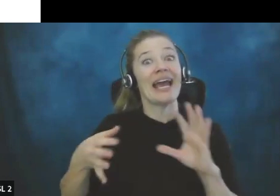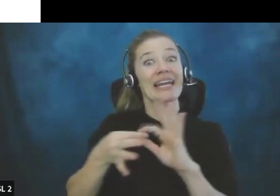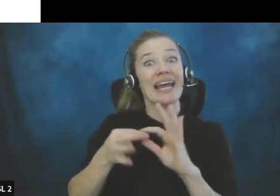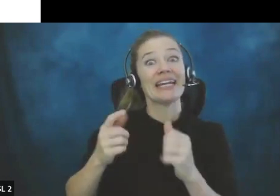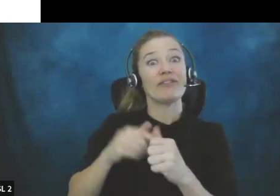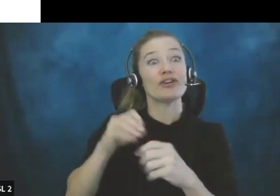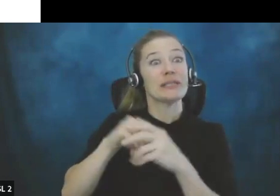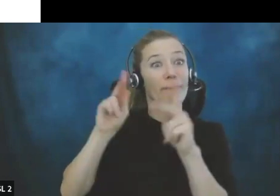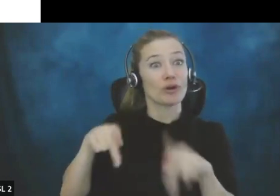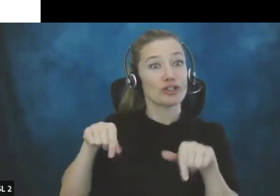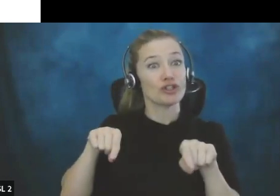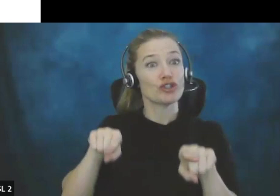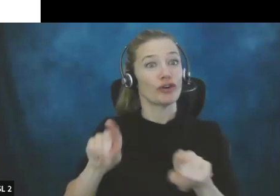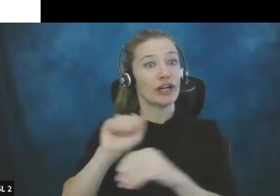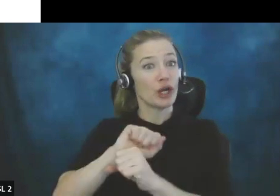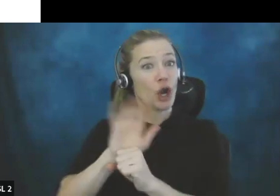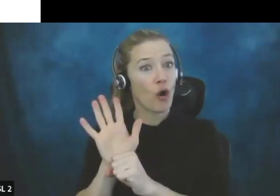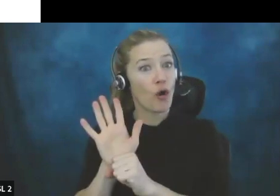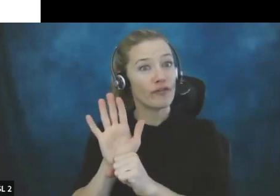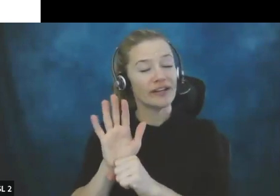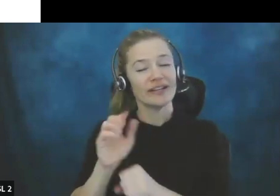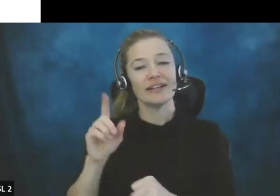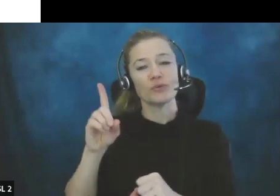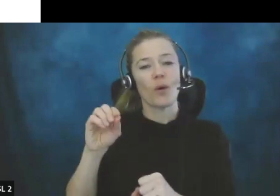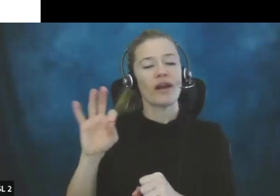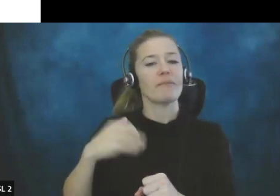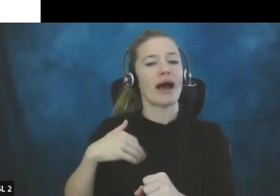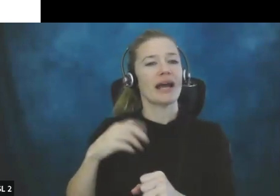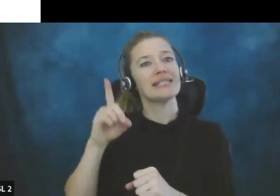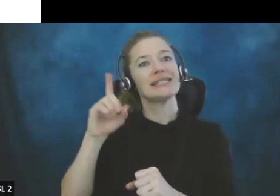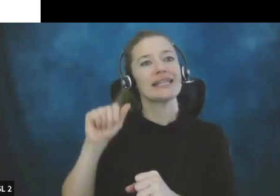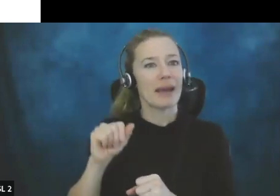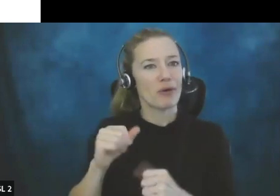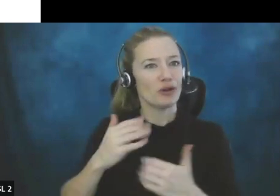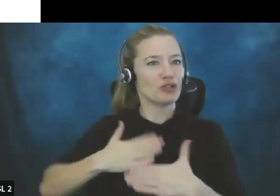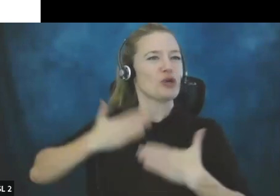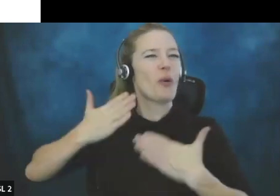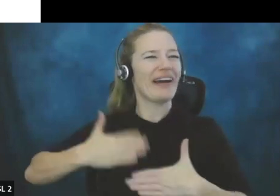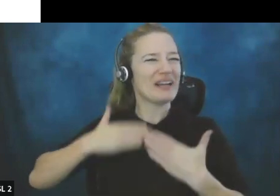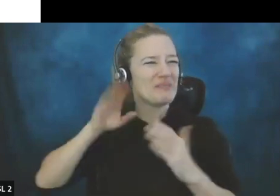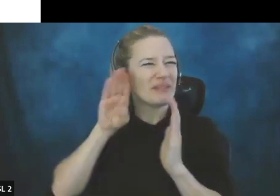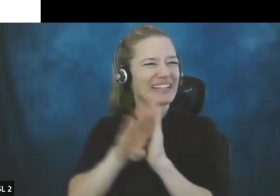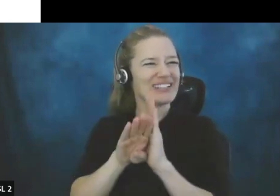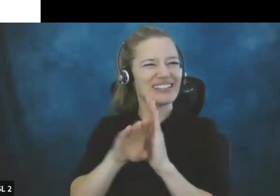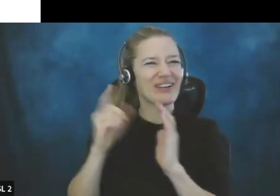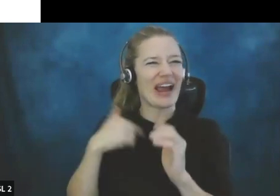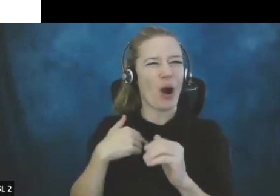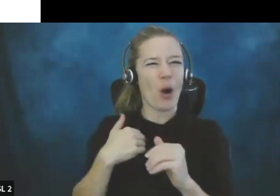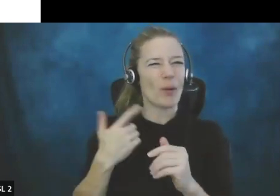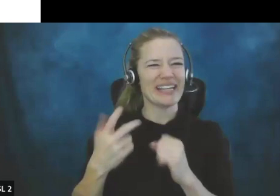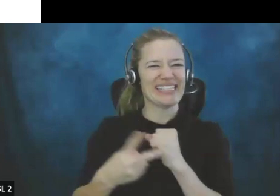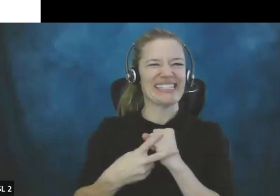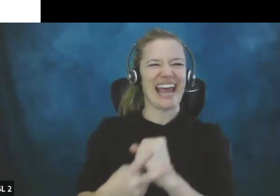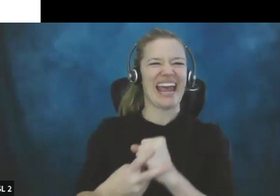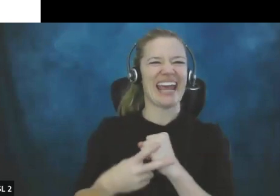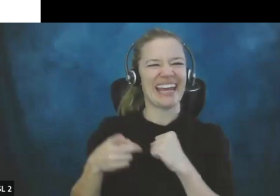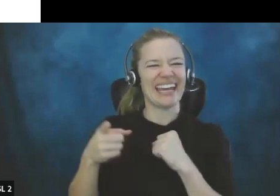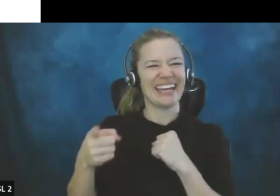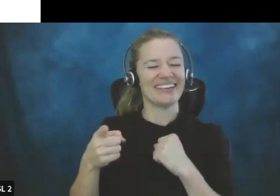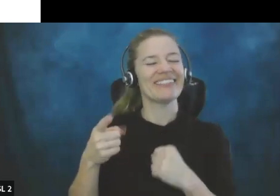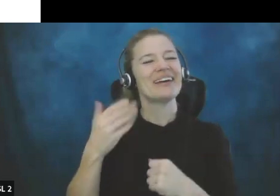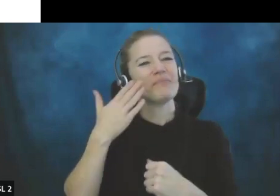connecting in our first in-person during COVID. It's one of my disabled joy pictures, so I always hold on to